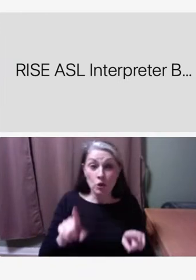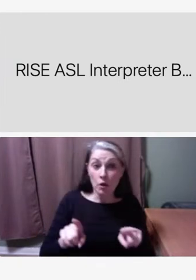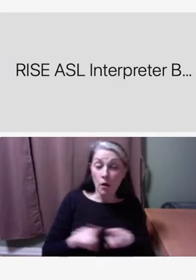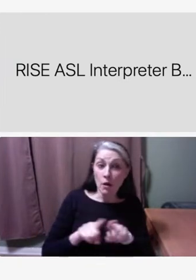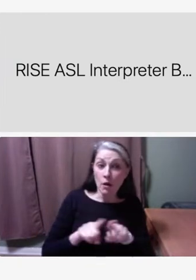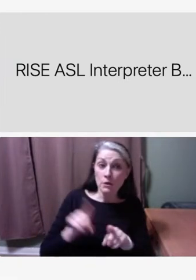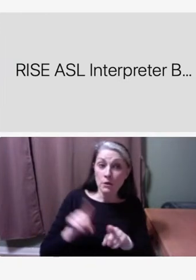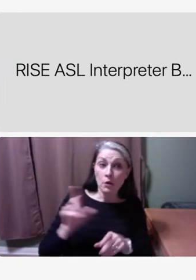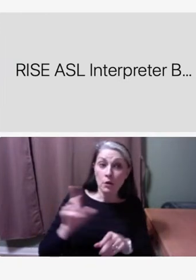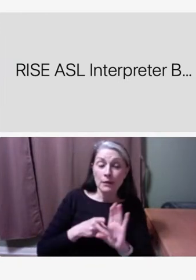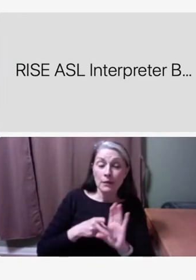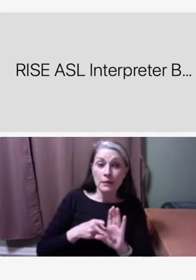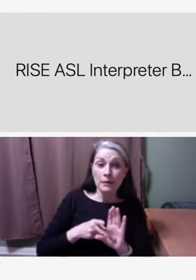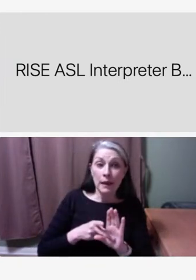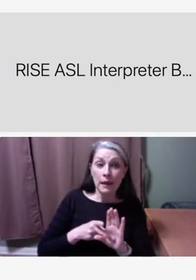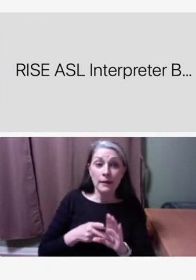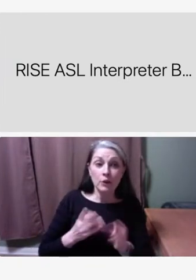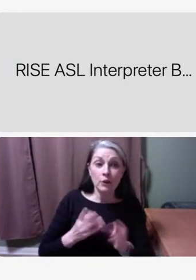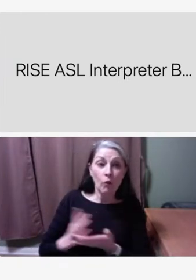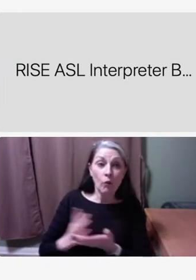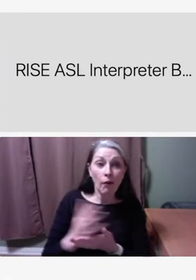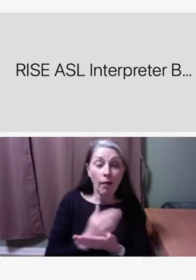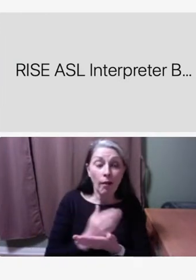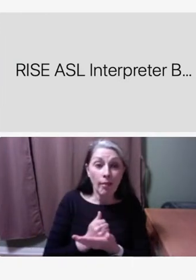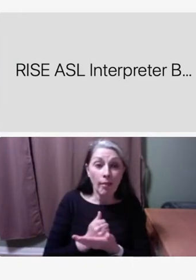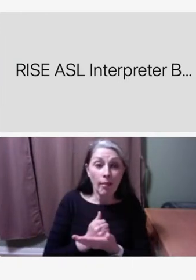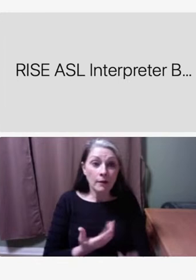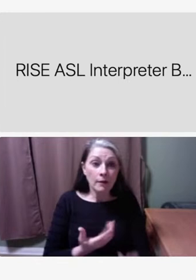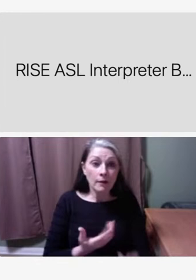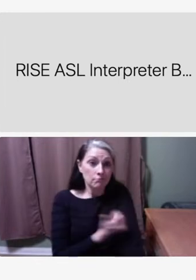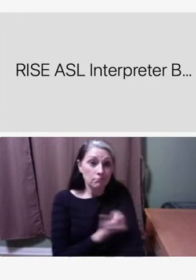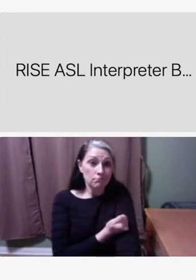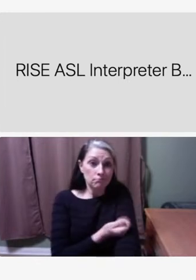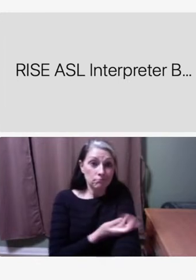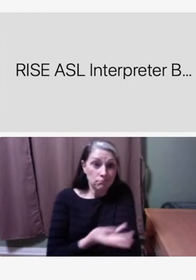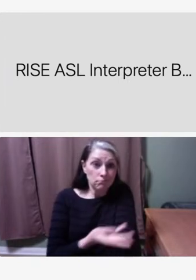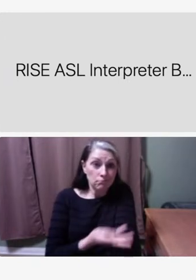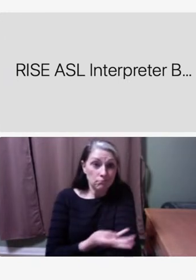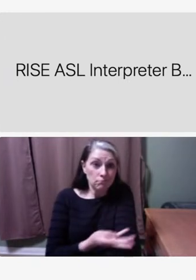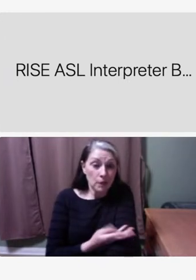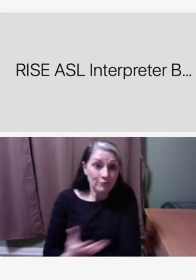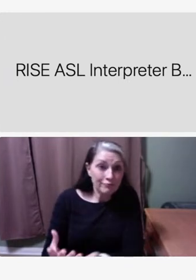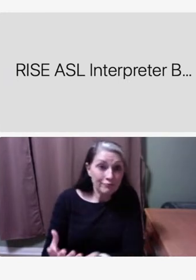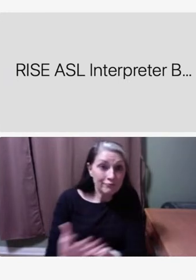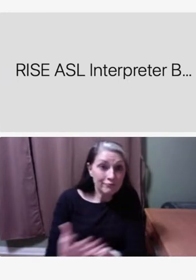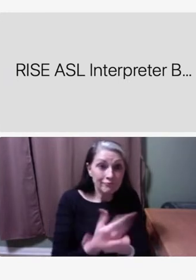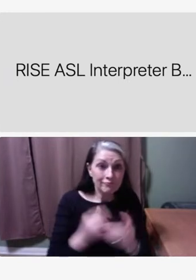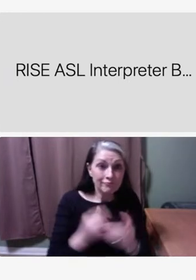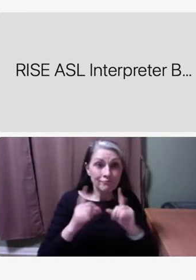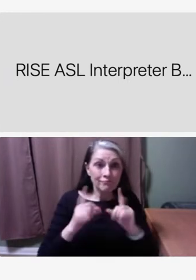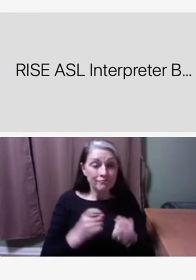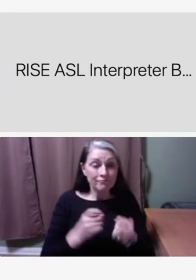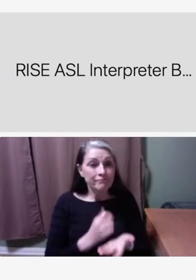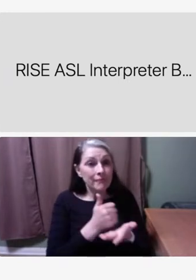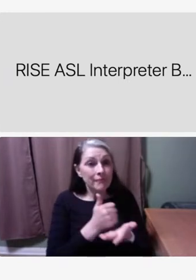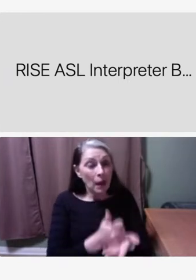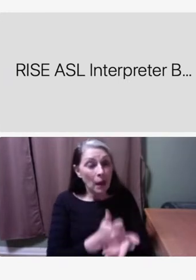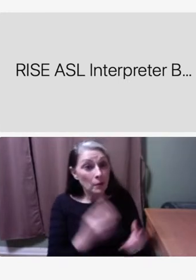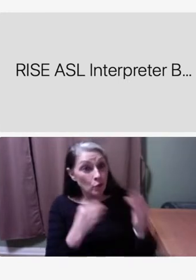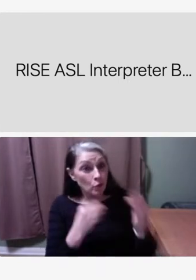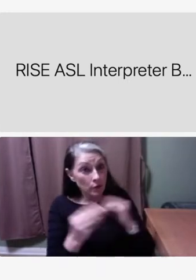helped students who had just donated blood and helped them with any snacks, or if they're feeling faint, and we even walk them back to class.